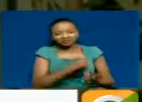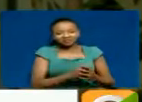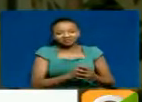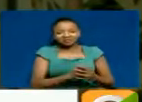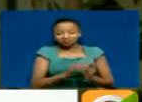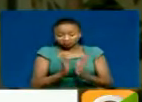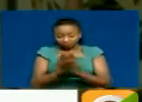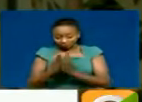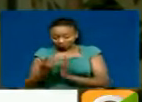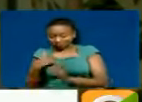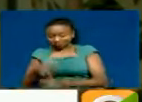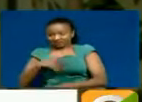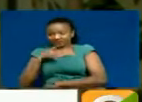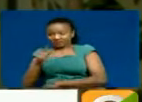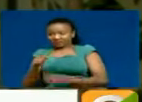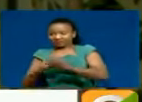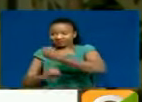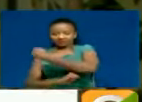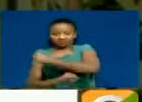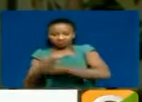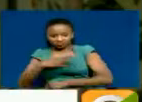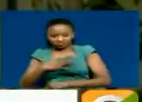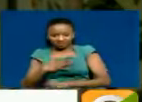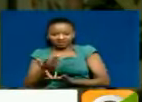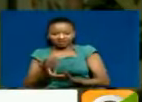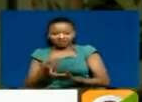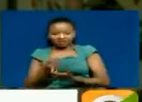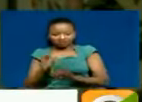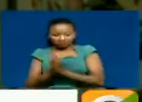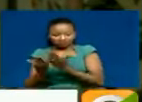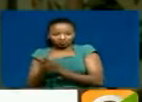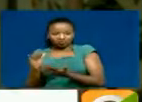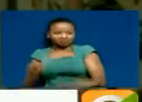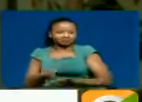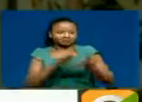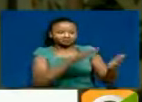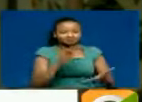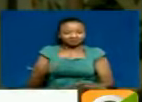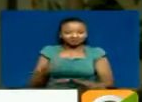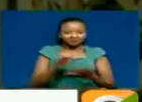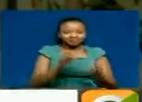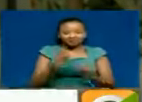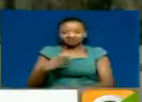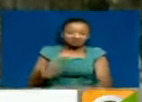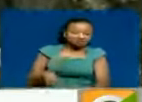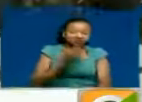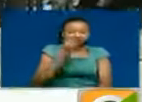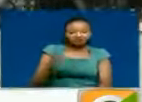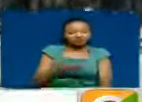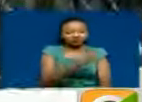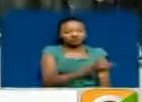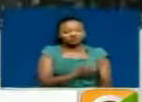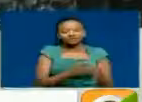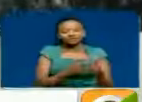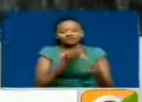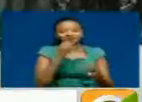felt like with my foundation, if I go and give food today, you know, then leave, that food is gonna finish and then what,